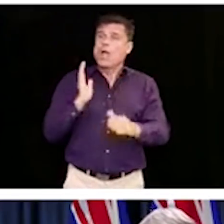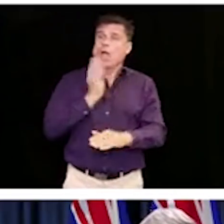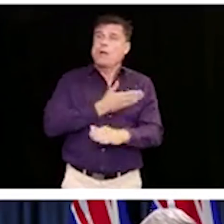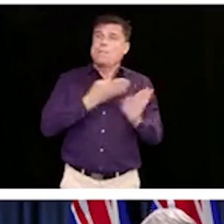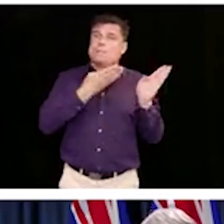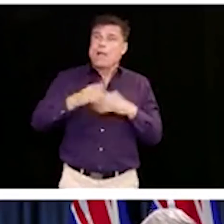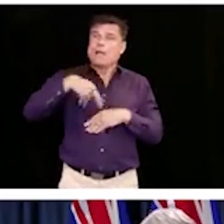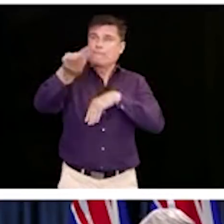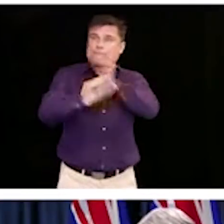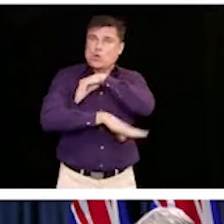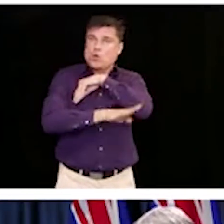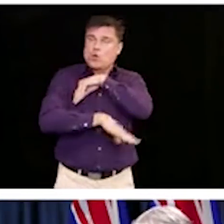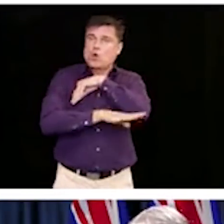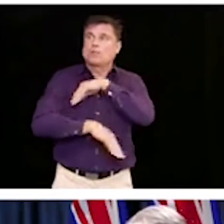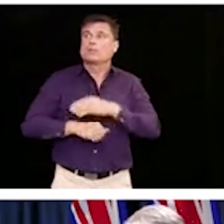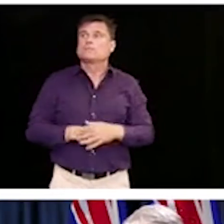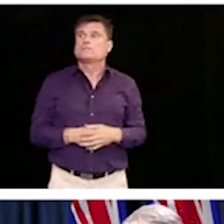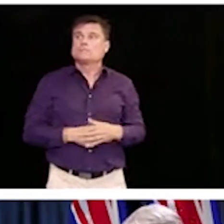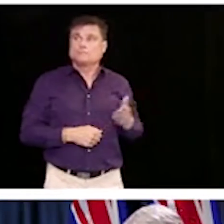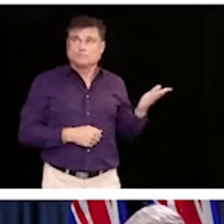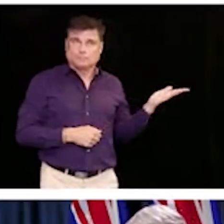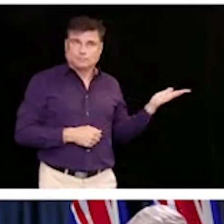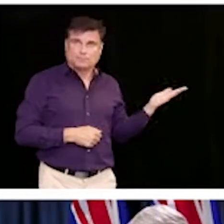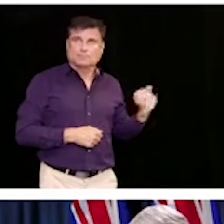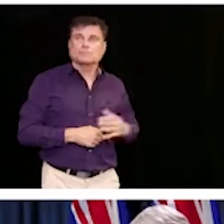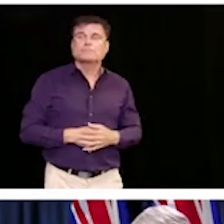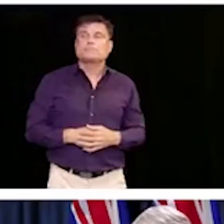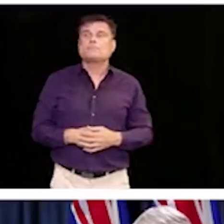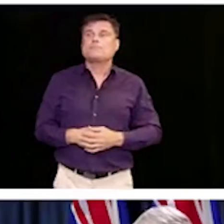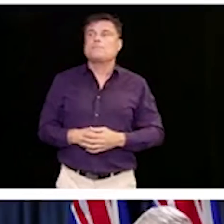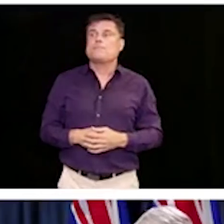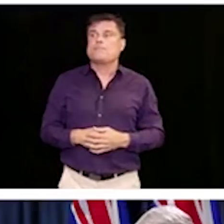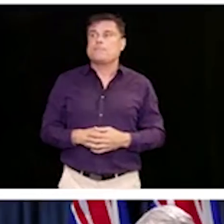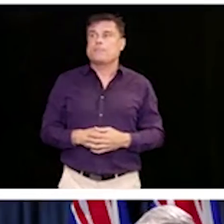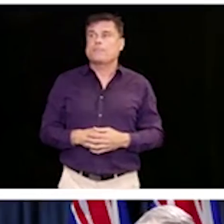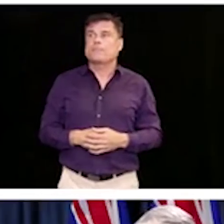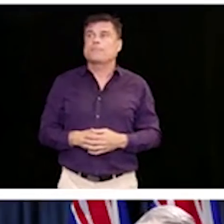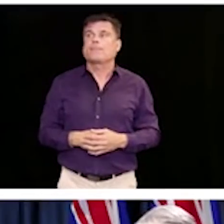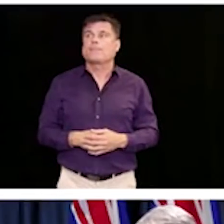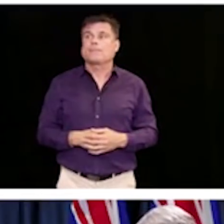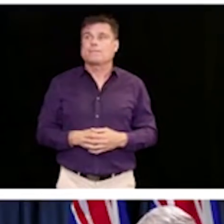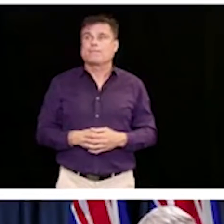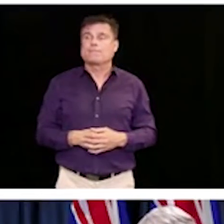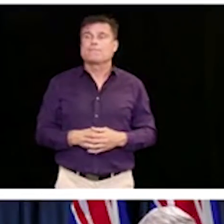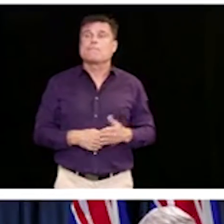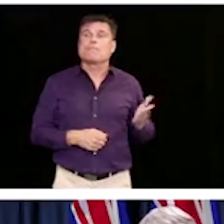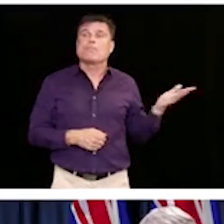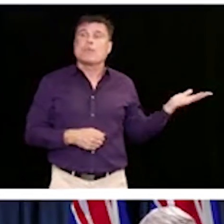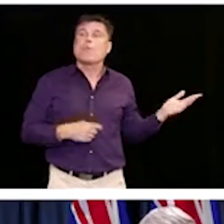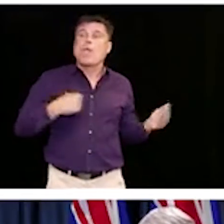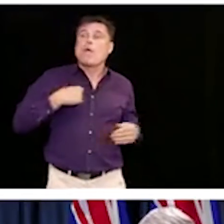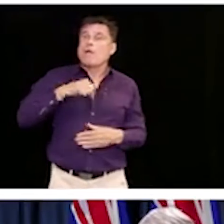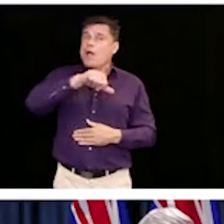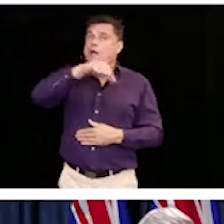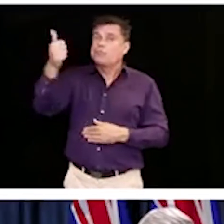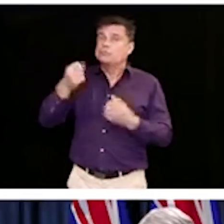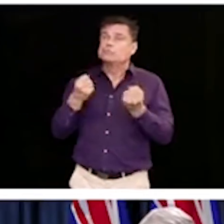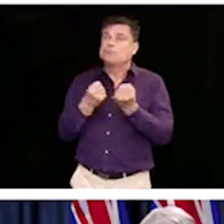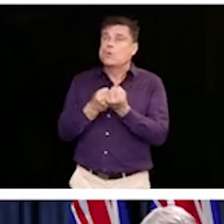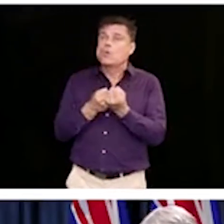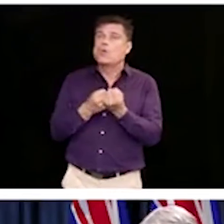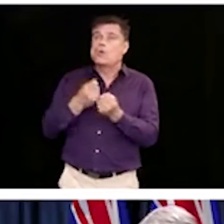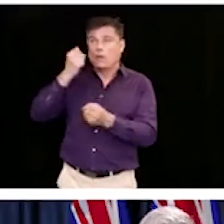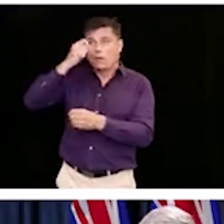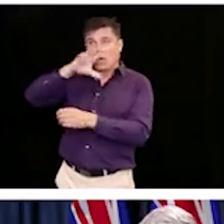slide. So I want to touch for a moment just on the relief measures that are outside the $5 billion.